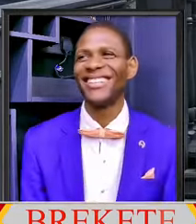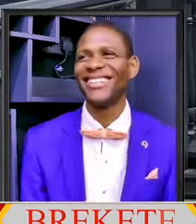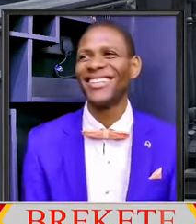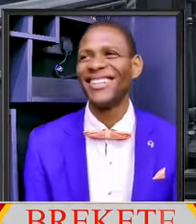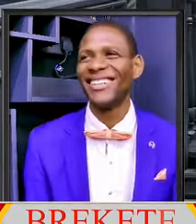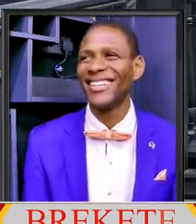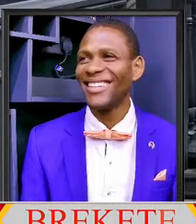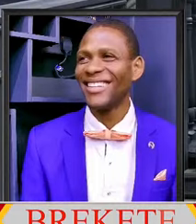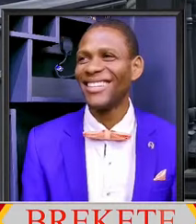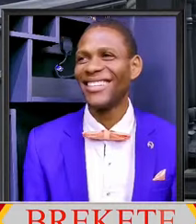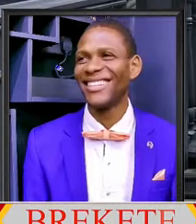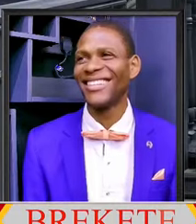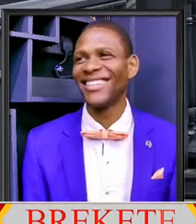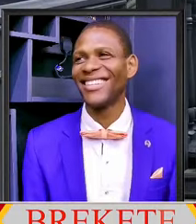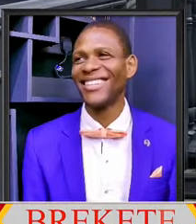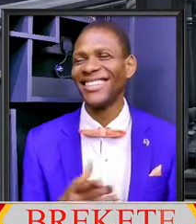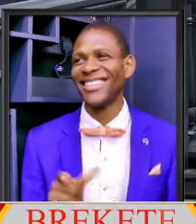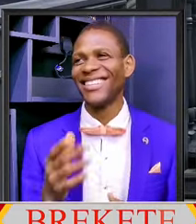Hey. Guy, you know, say if.